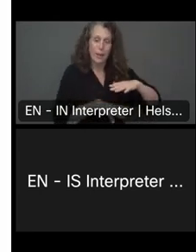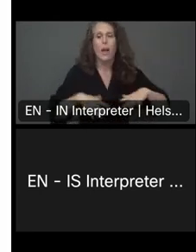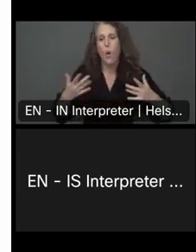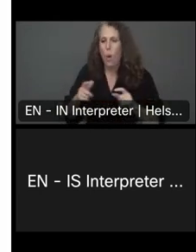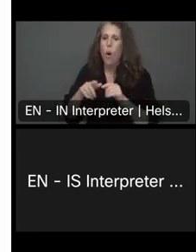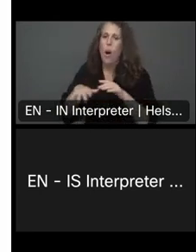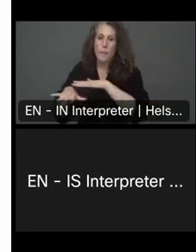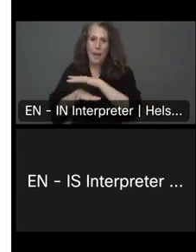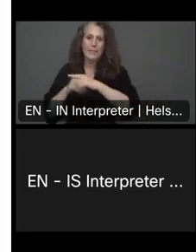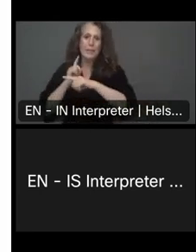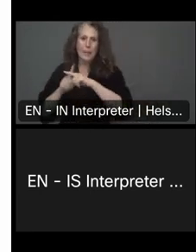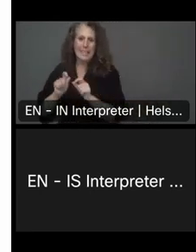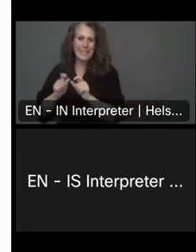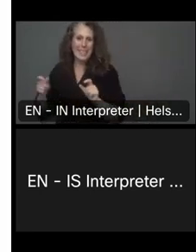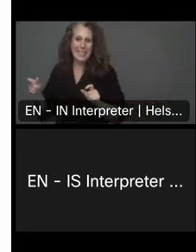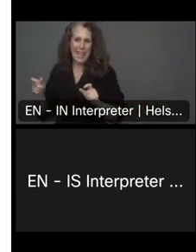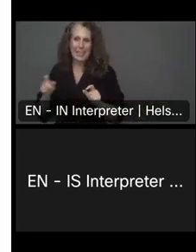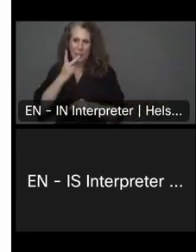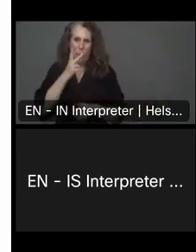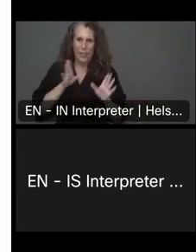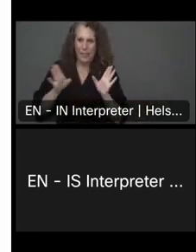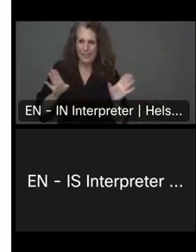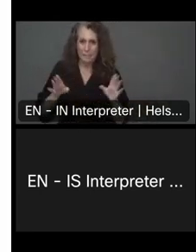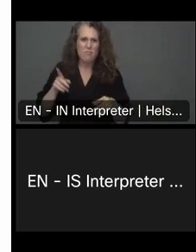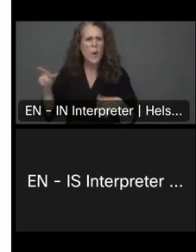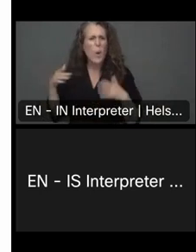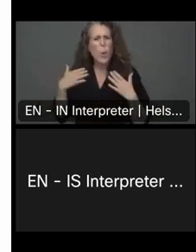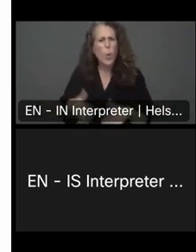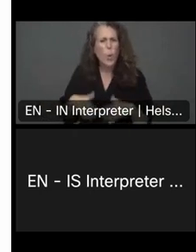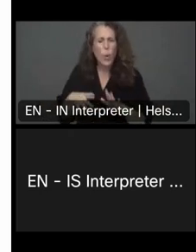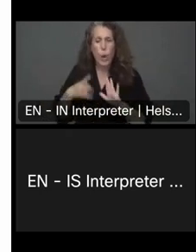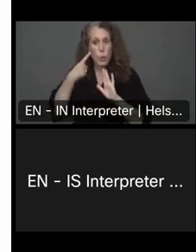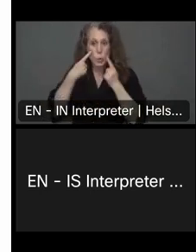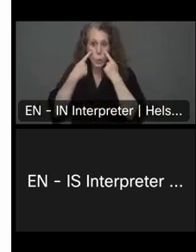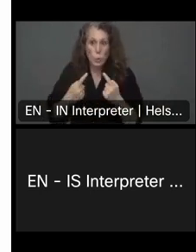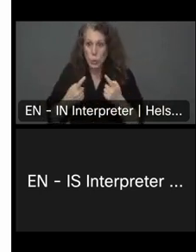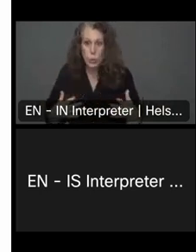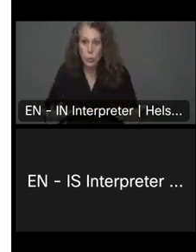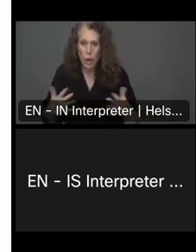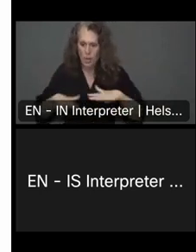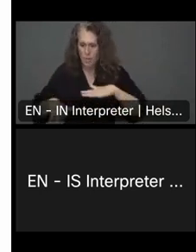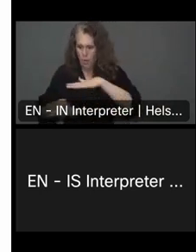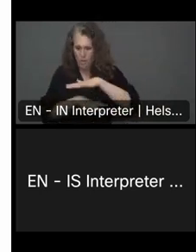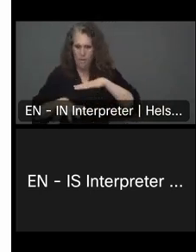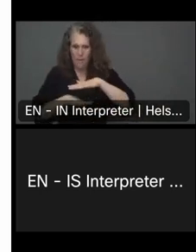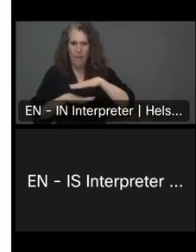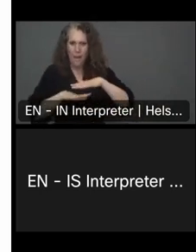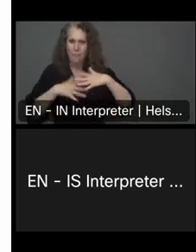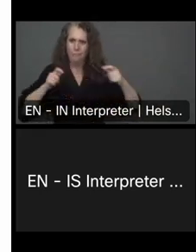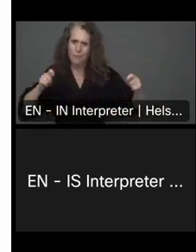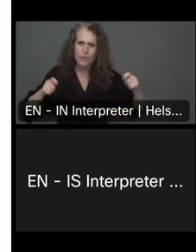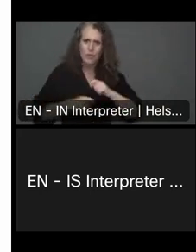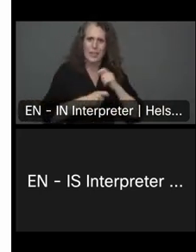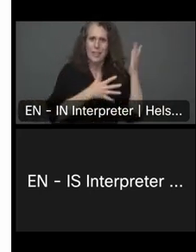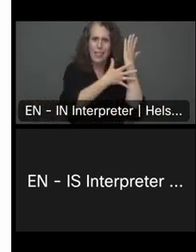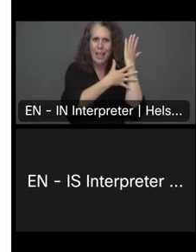interface. One of his major contributions has been in showing how pragmatic forces shape the lexicon, blocking some